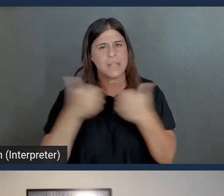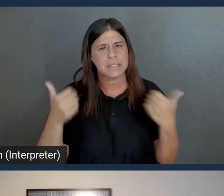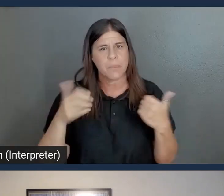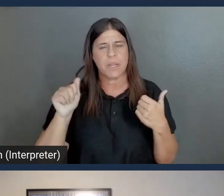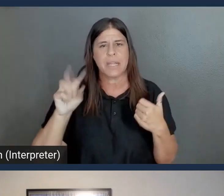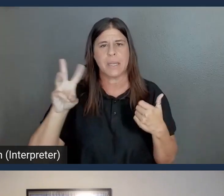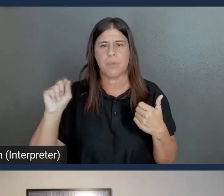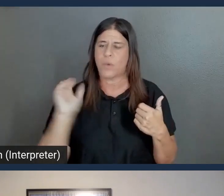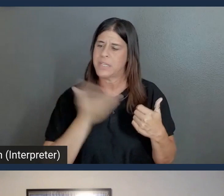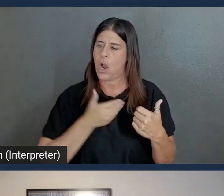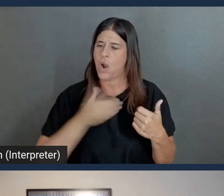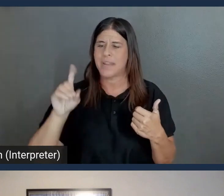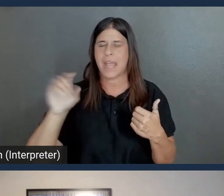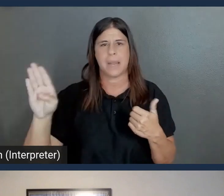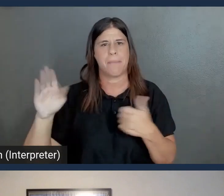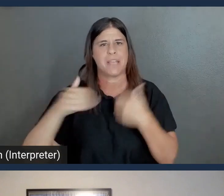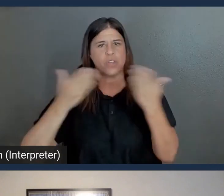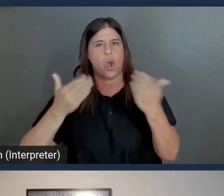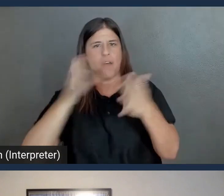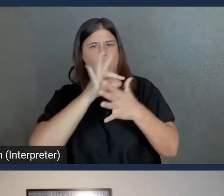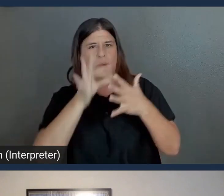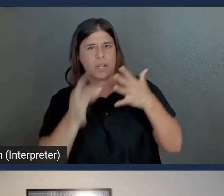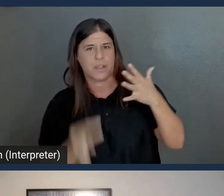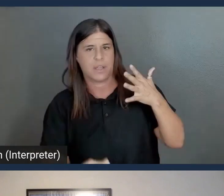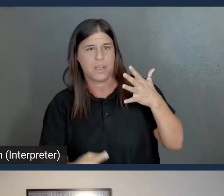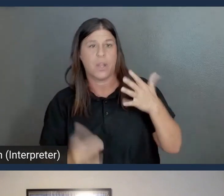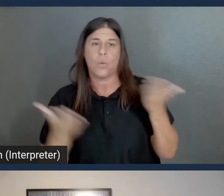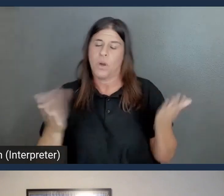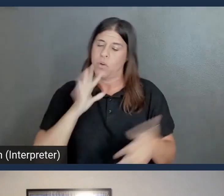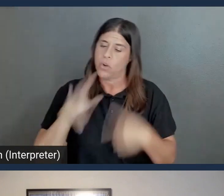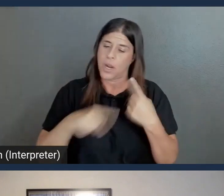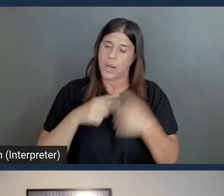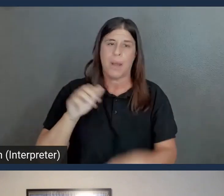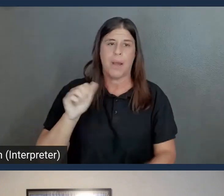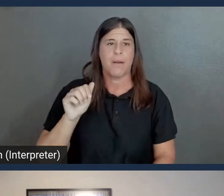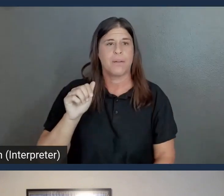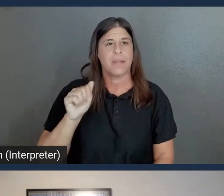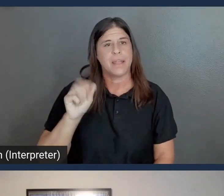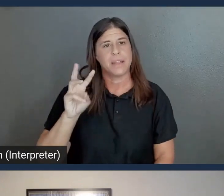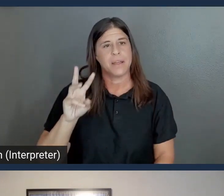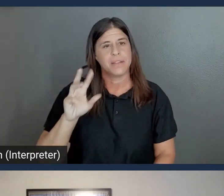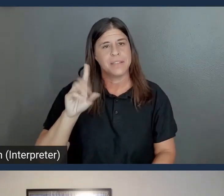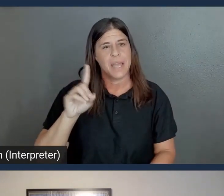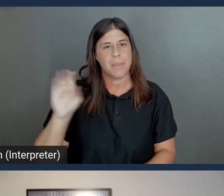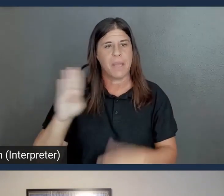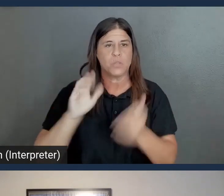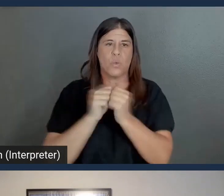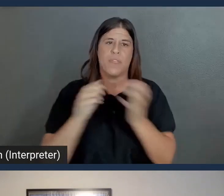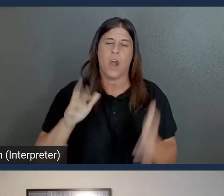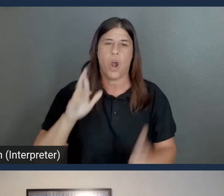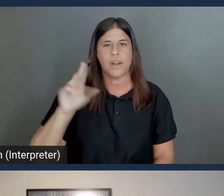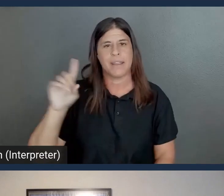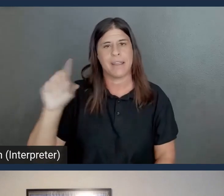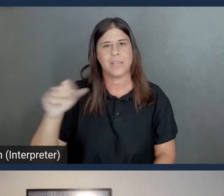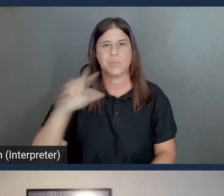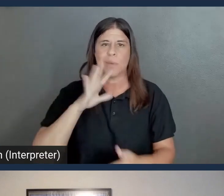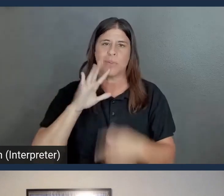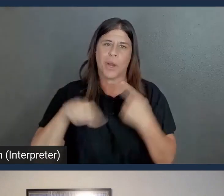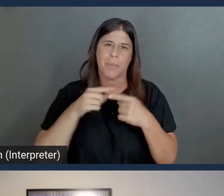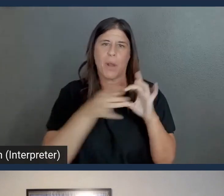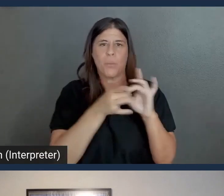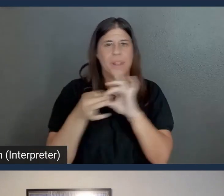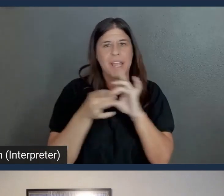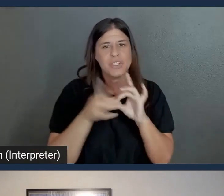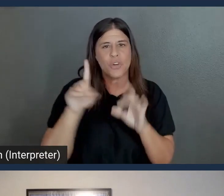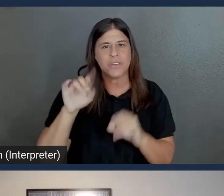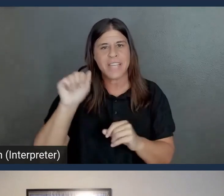database offering. Of course, we can't really talk about databases without referencing RDS. RDS, we've been talking about relational databases, but